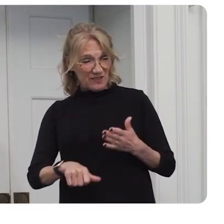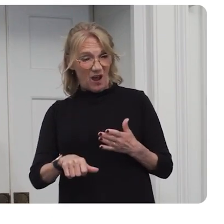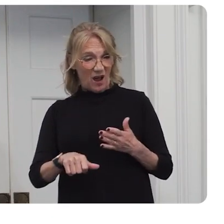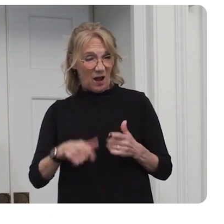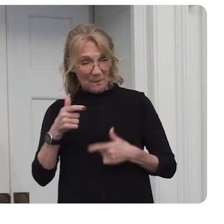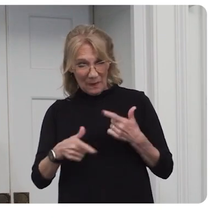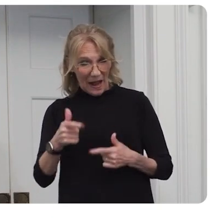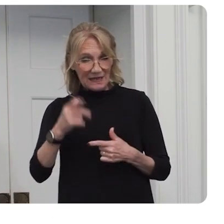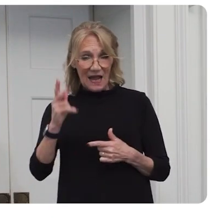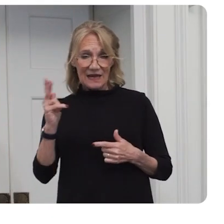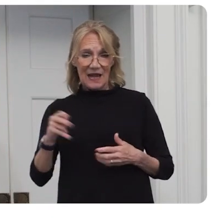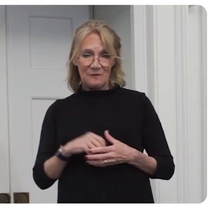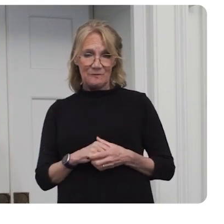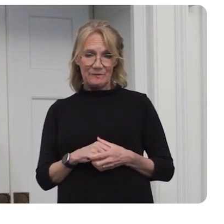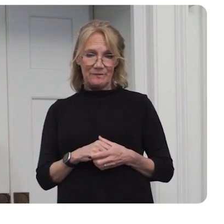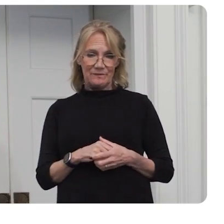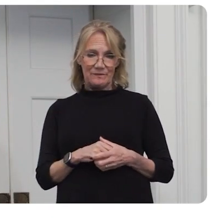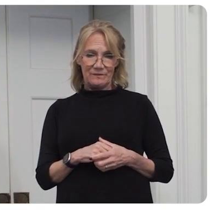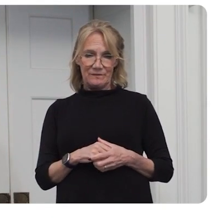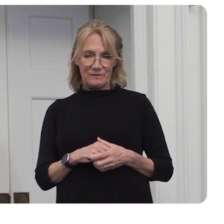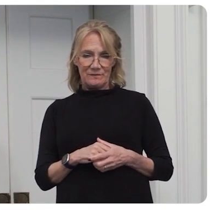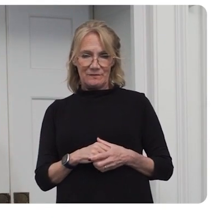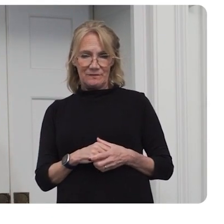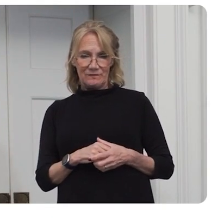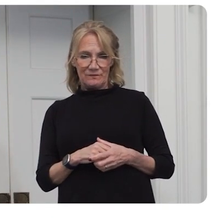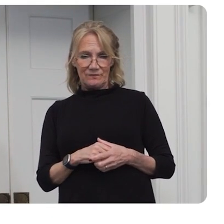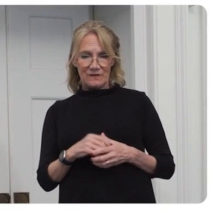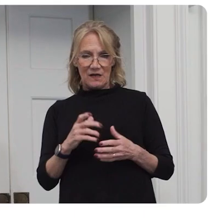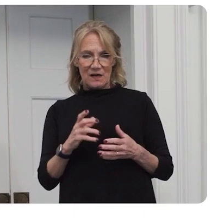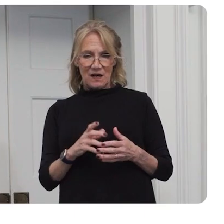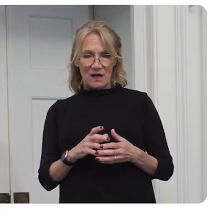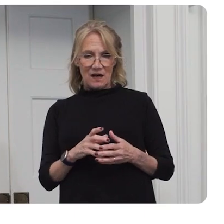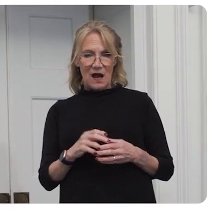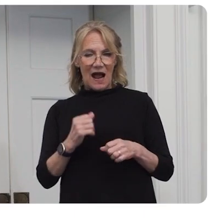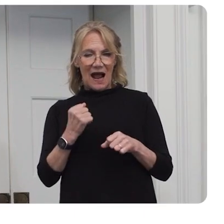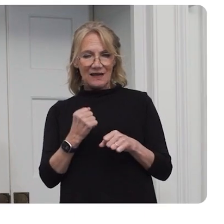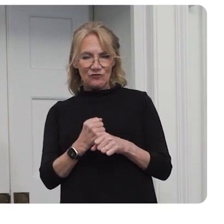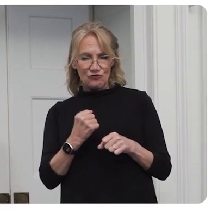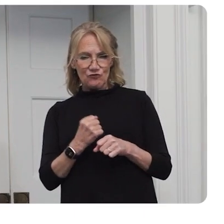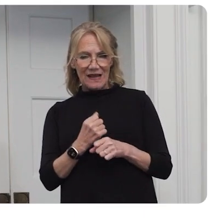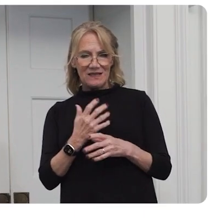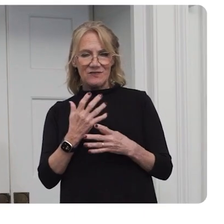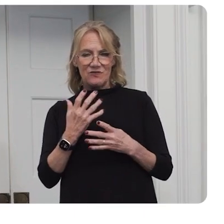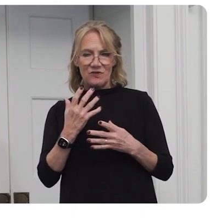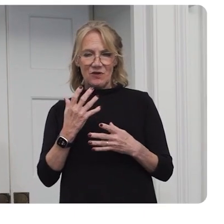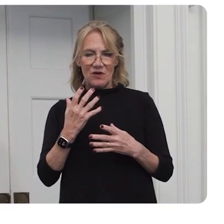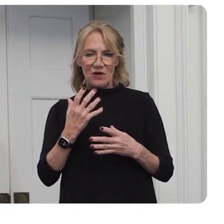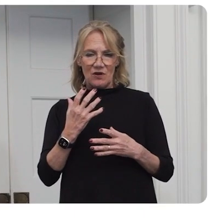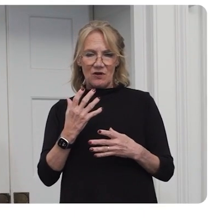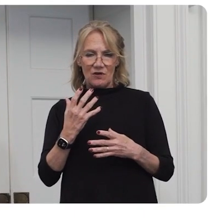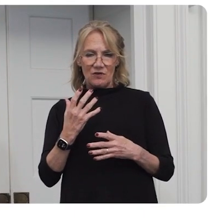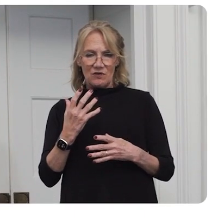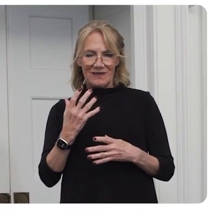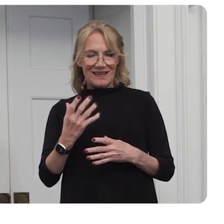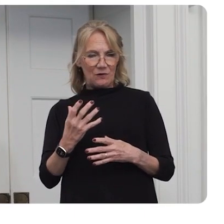scene. didn't you? Yeah, it did. And Grace's it goes on adapted bike. so that she can have a splint. And